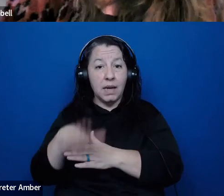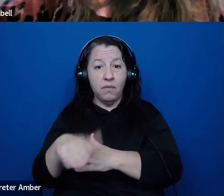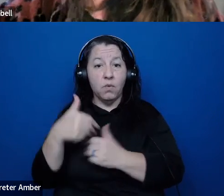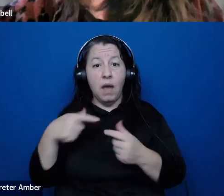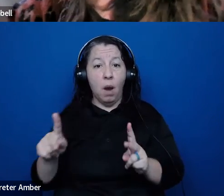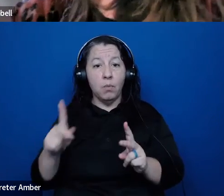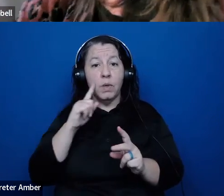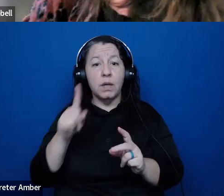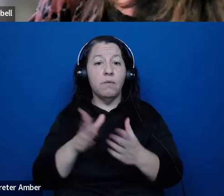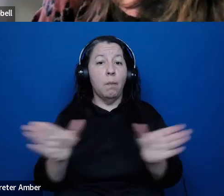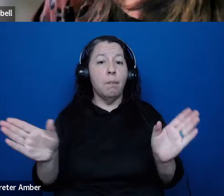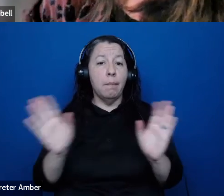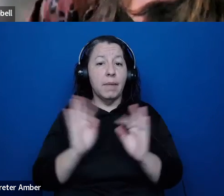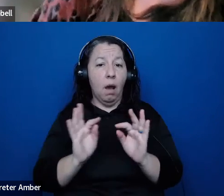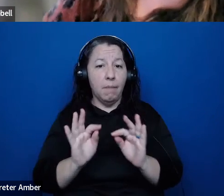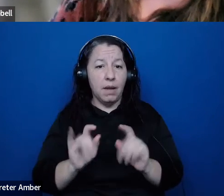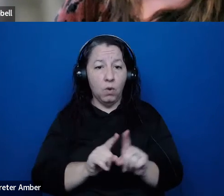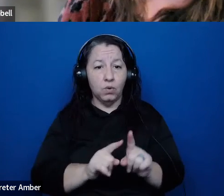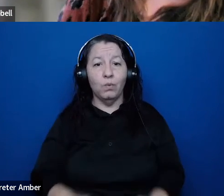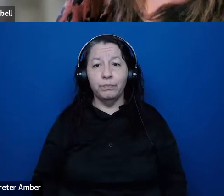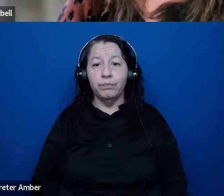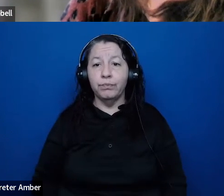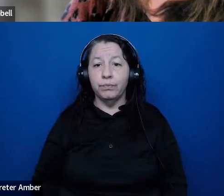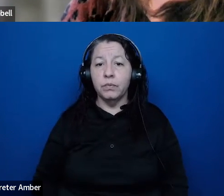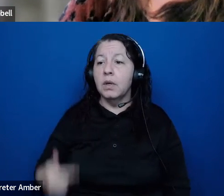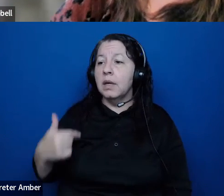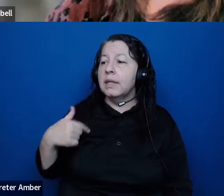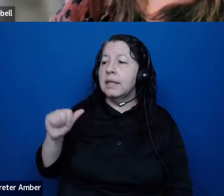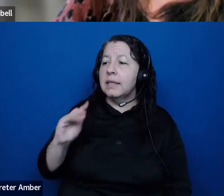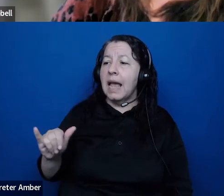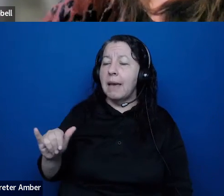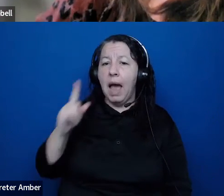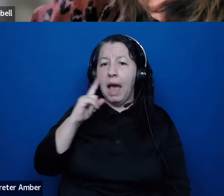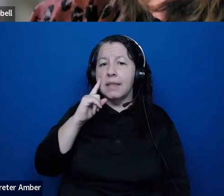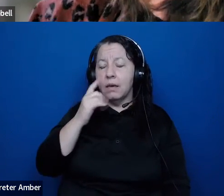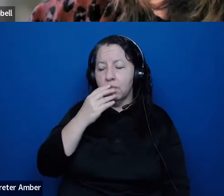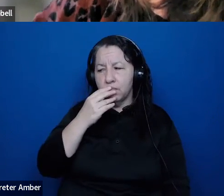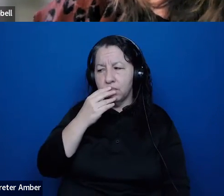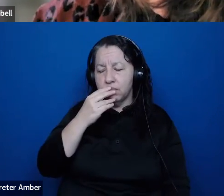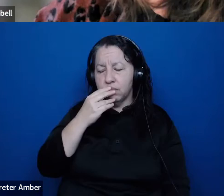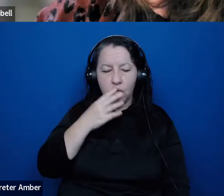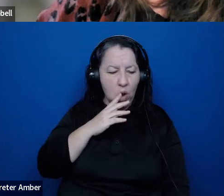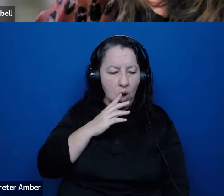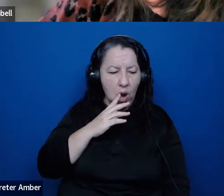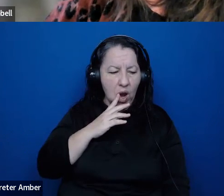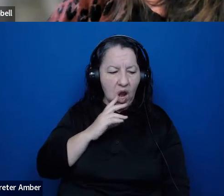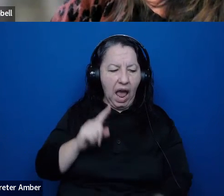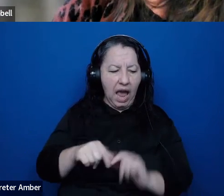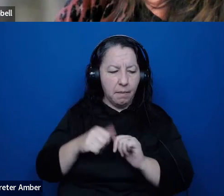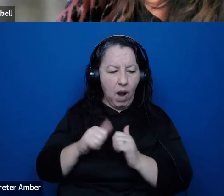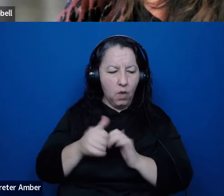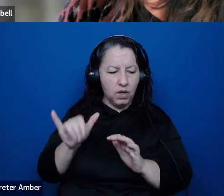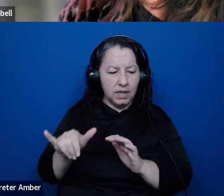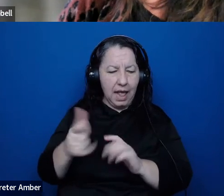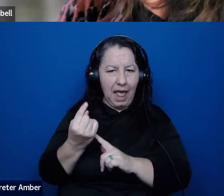comment. So I think you have, I can't remember how they did it last year, but I think you have